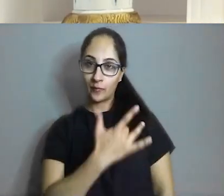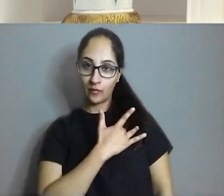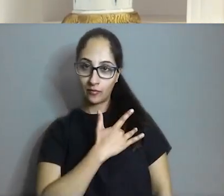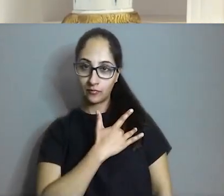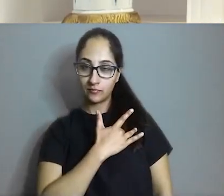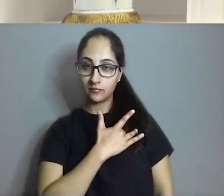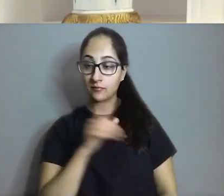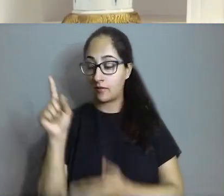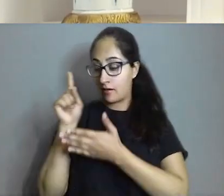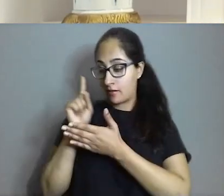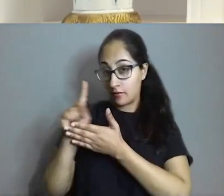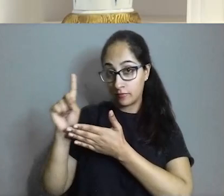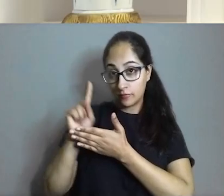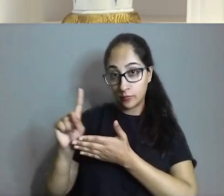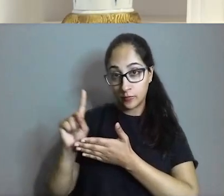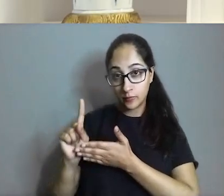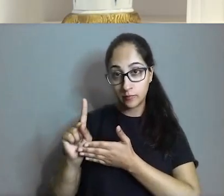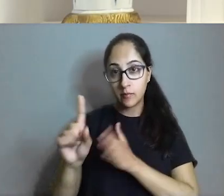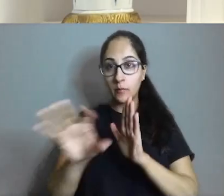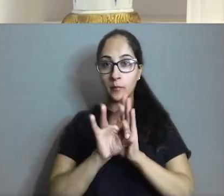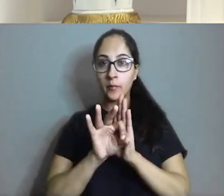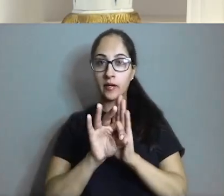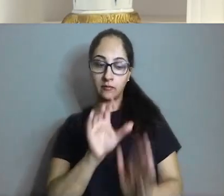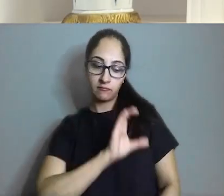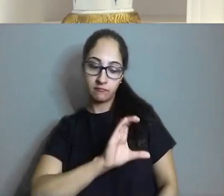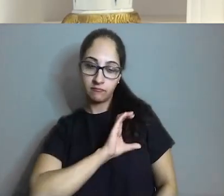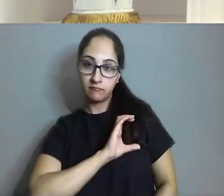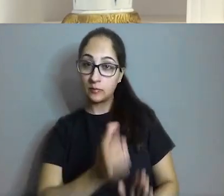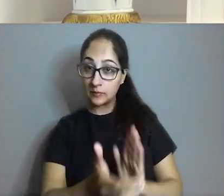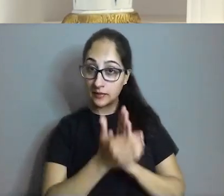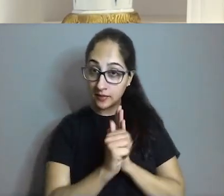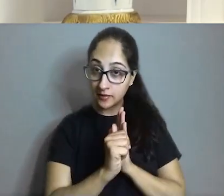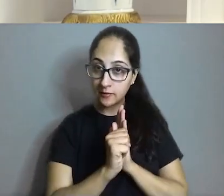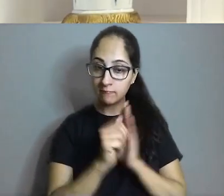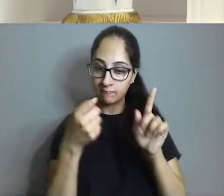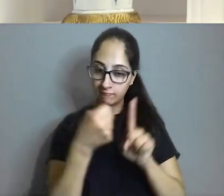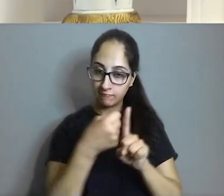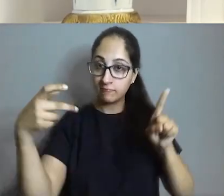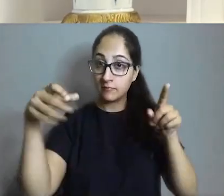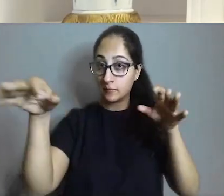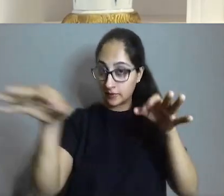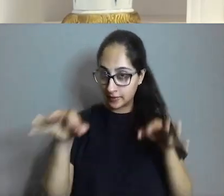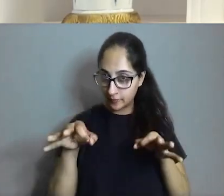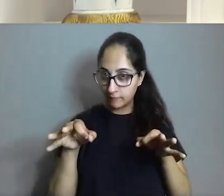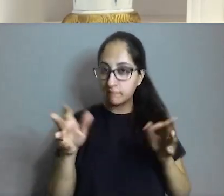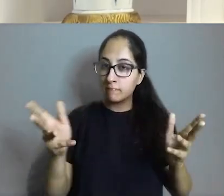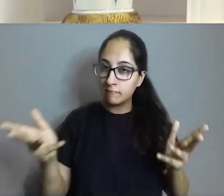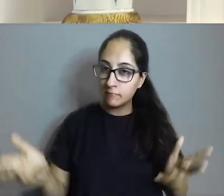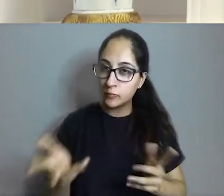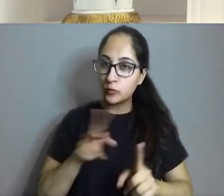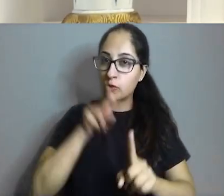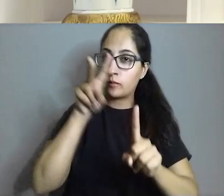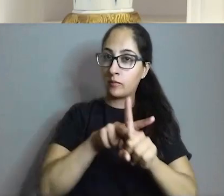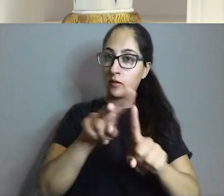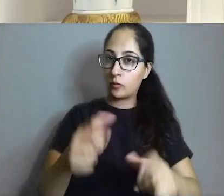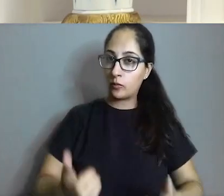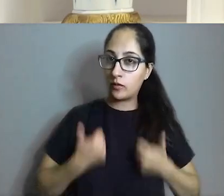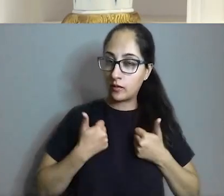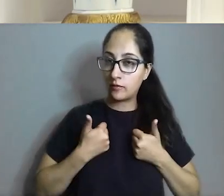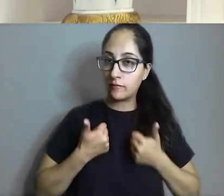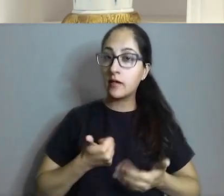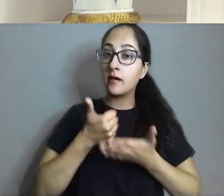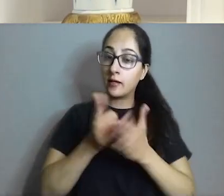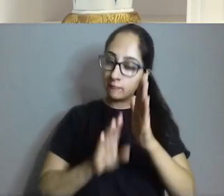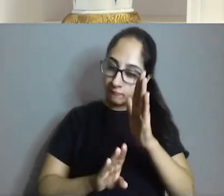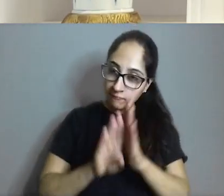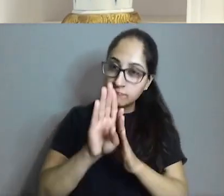where each week we discuss one character trait crucial to success in today's world. Today we will